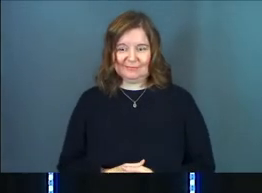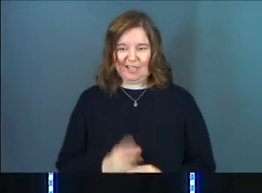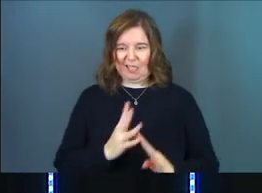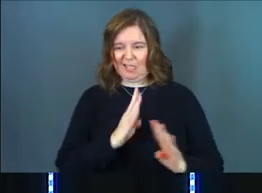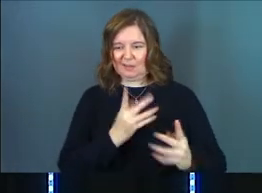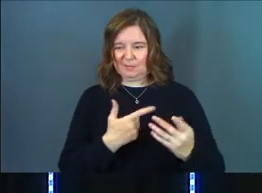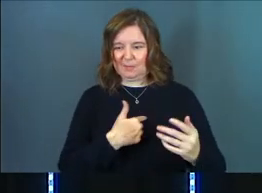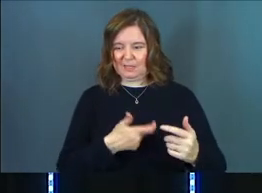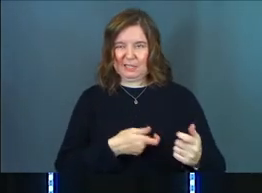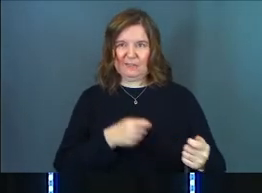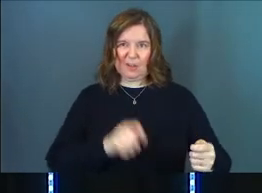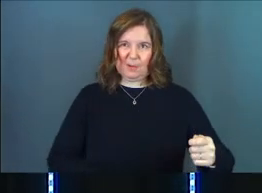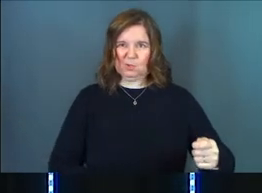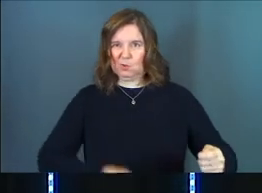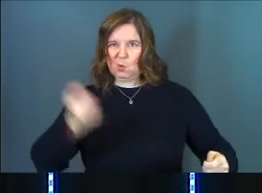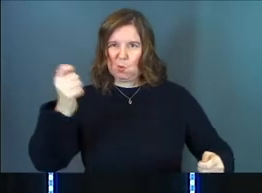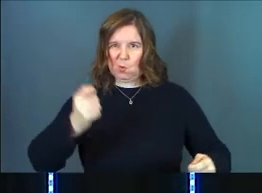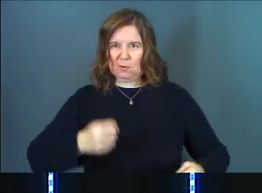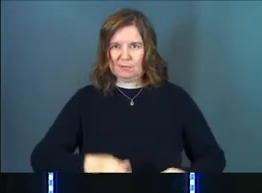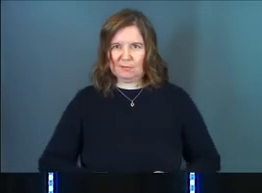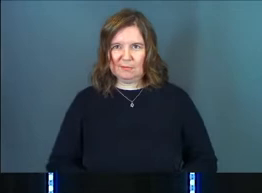Line them up. Somebody give me a sword.